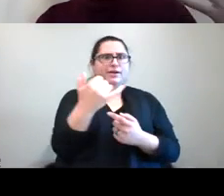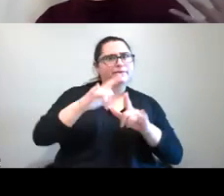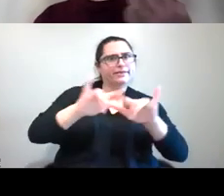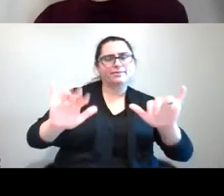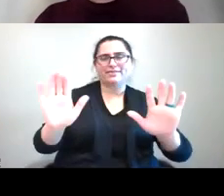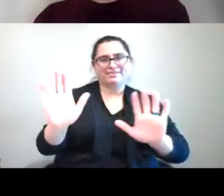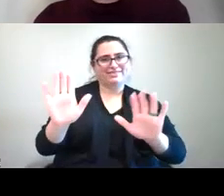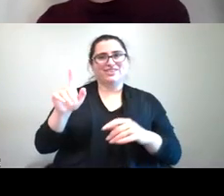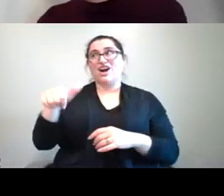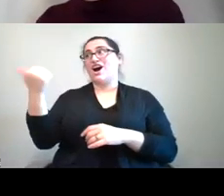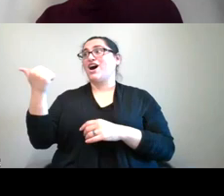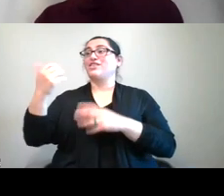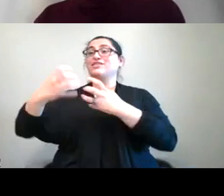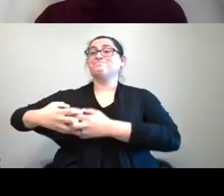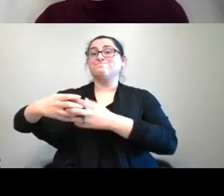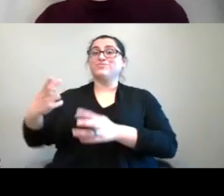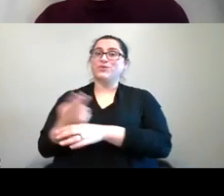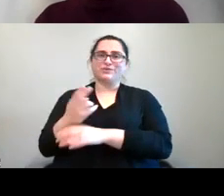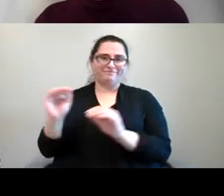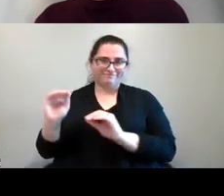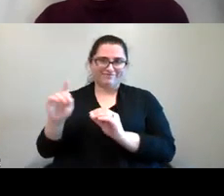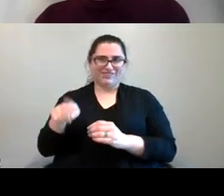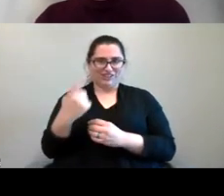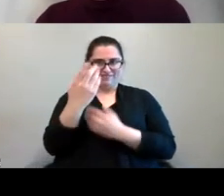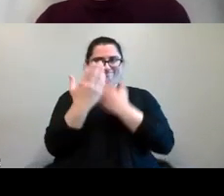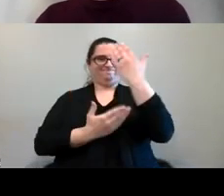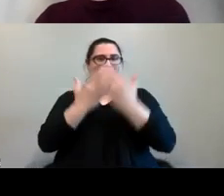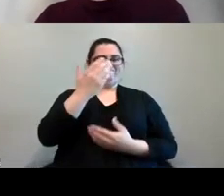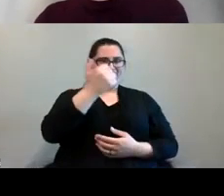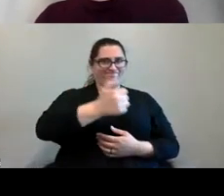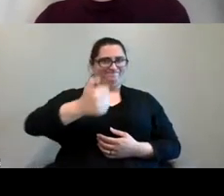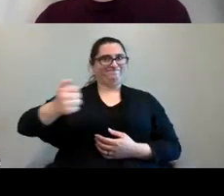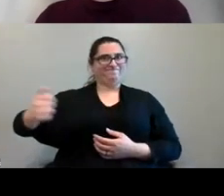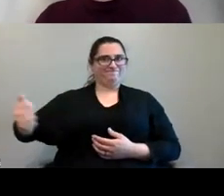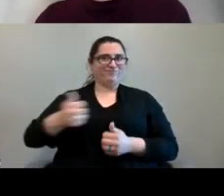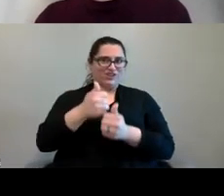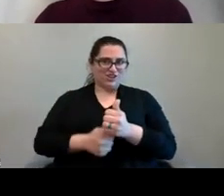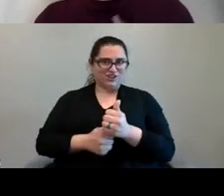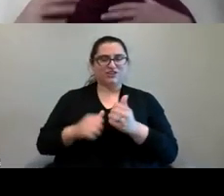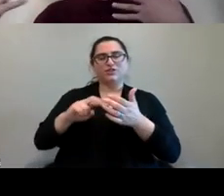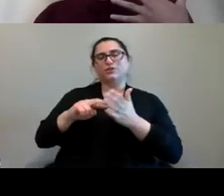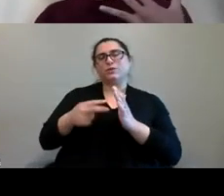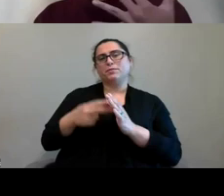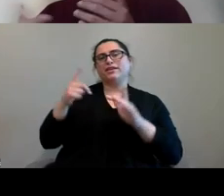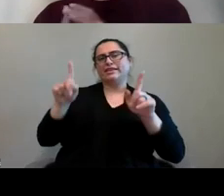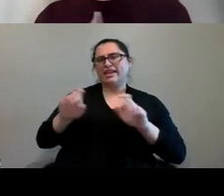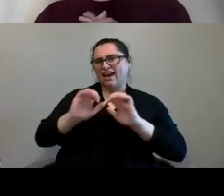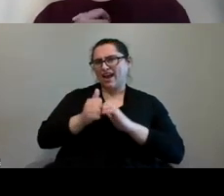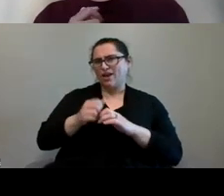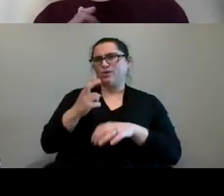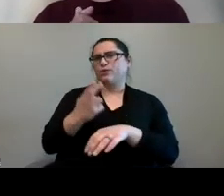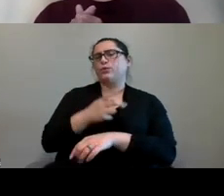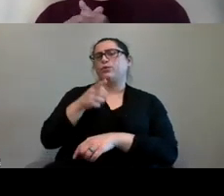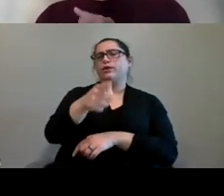further narrow the substitutions for testing, we use this consensus scheme. So there's multiple language models